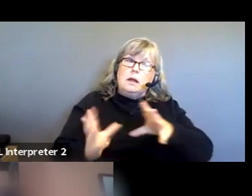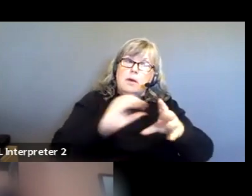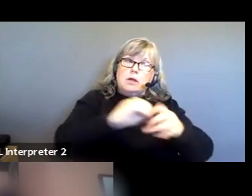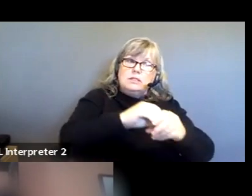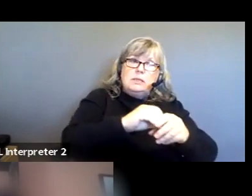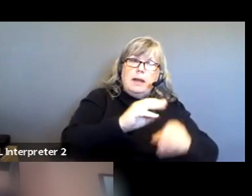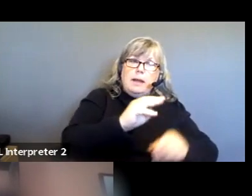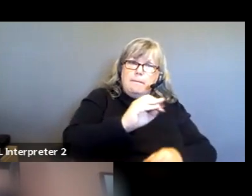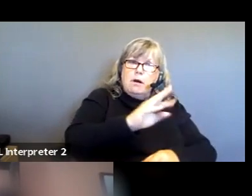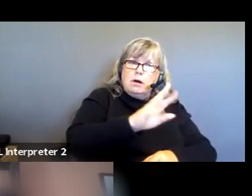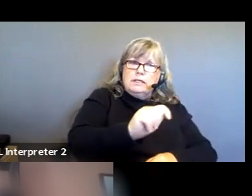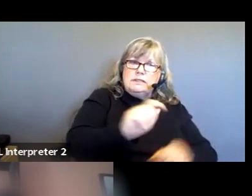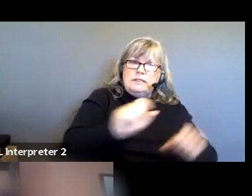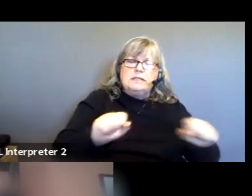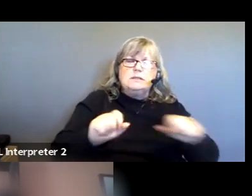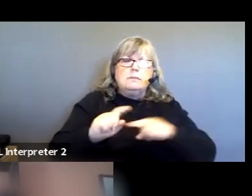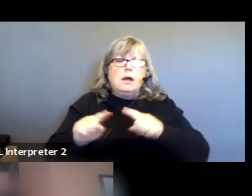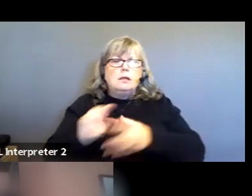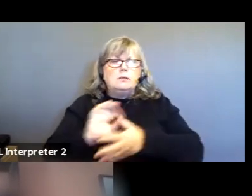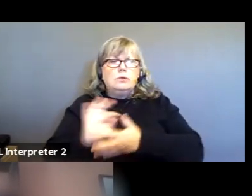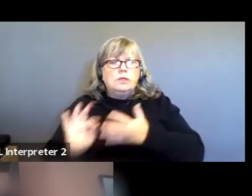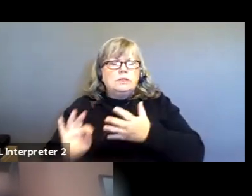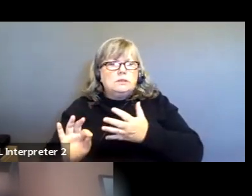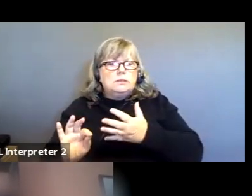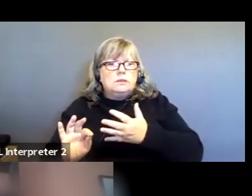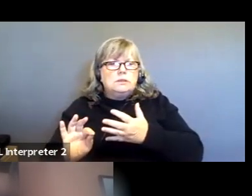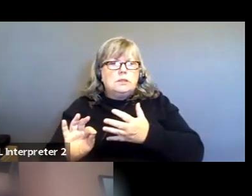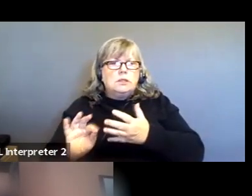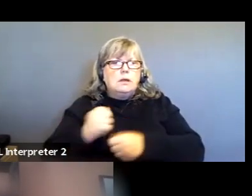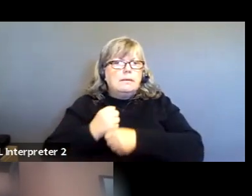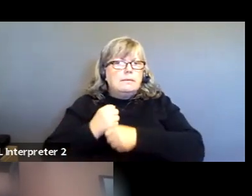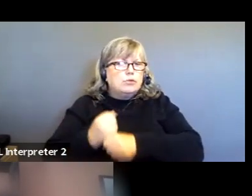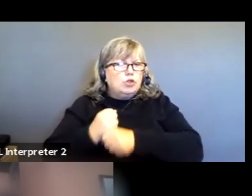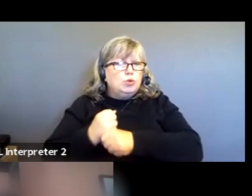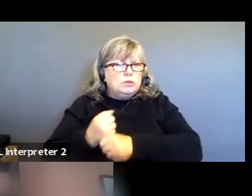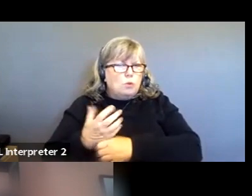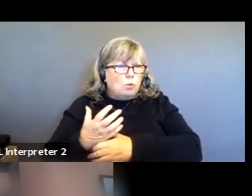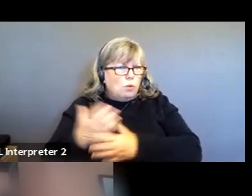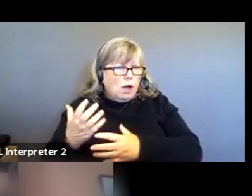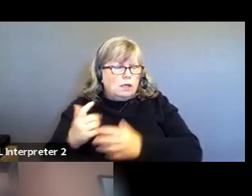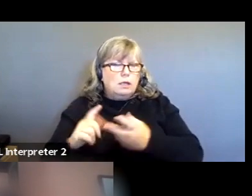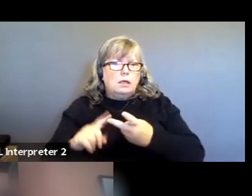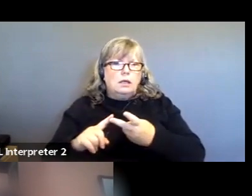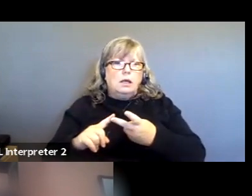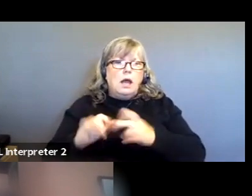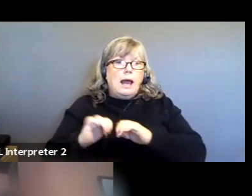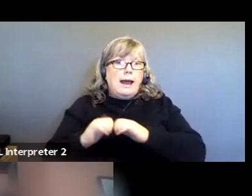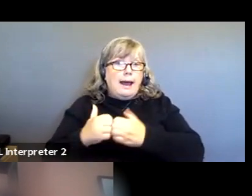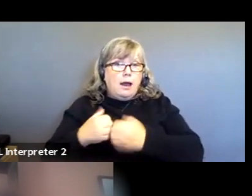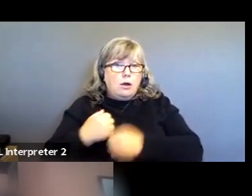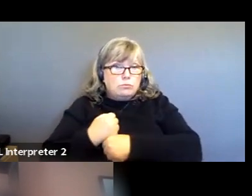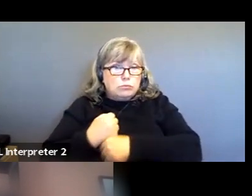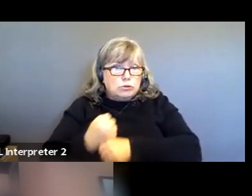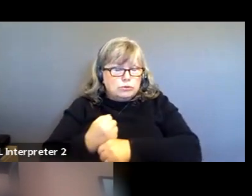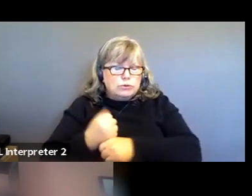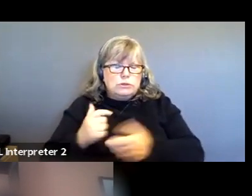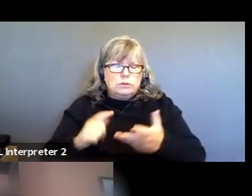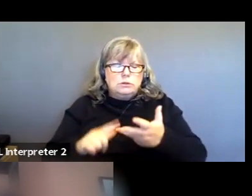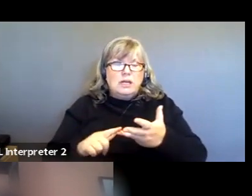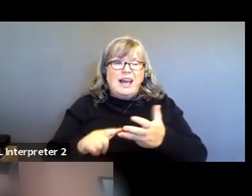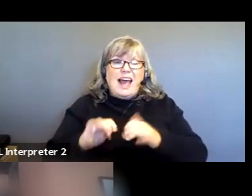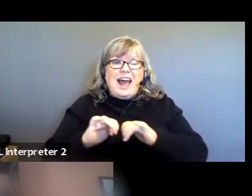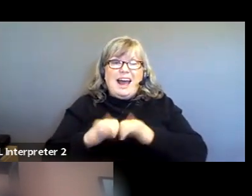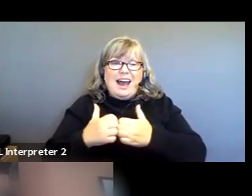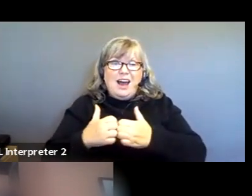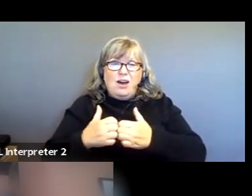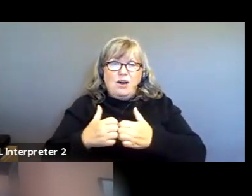more choice of what you will produce, how you'll produce it, how you'll treat each other,